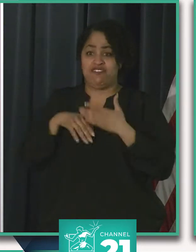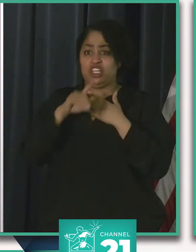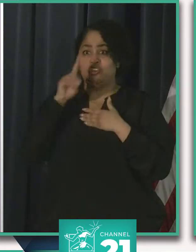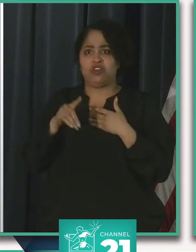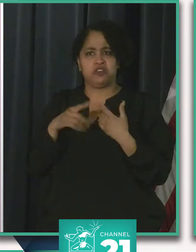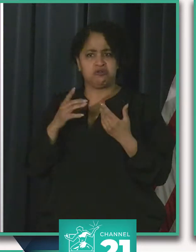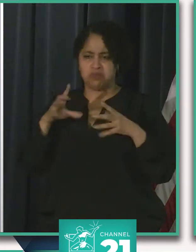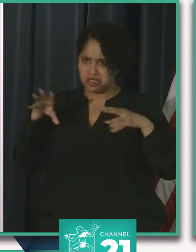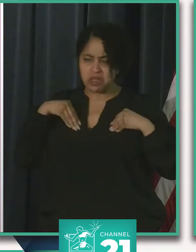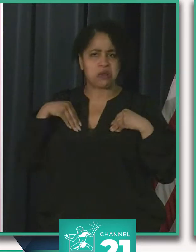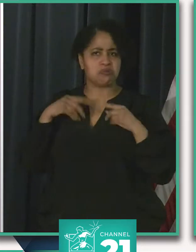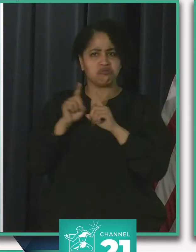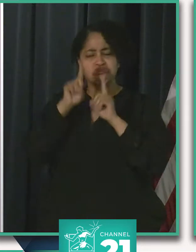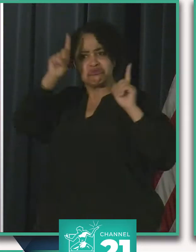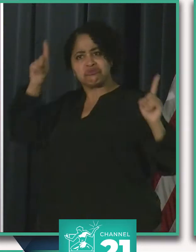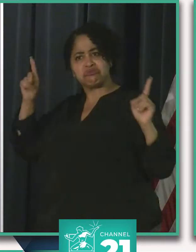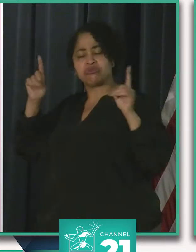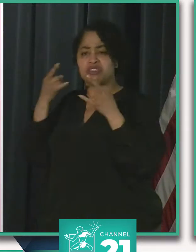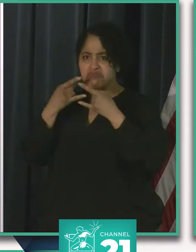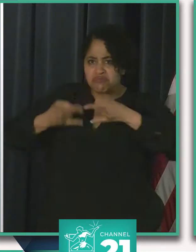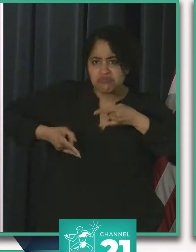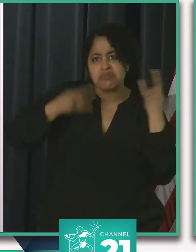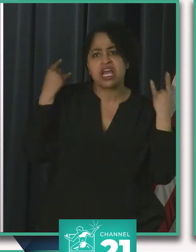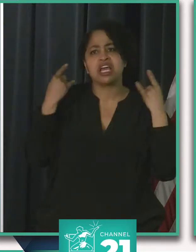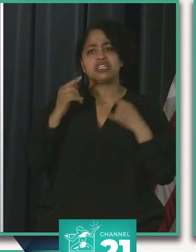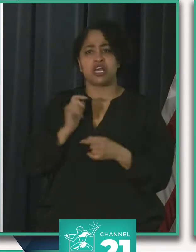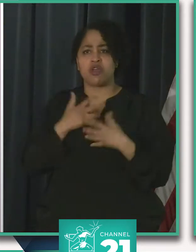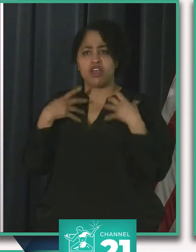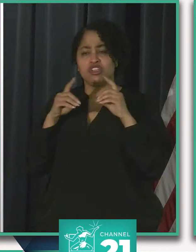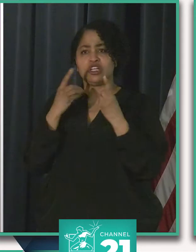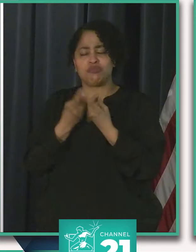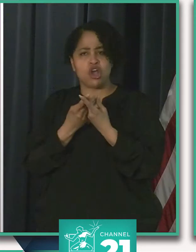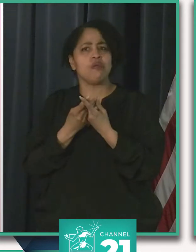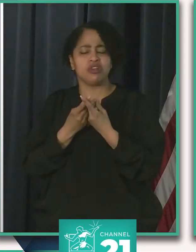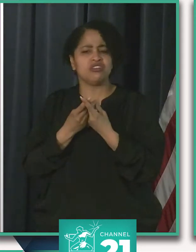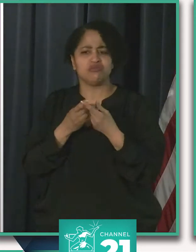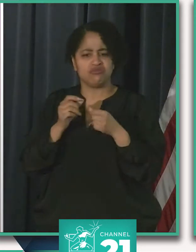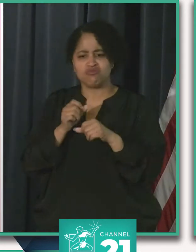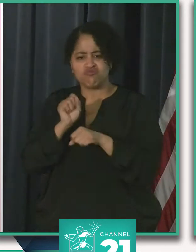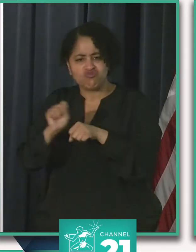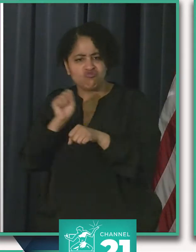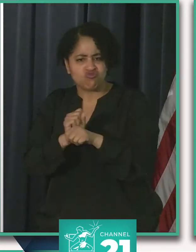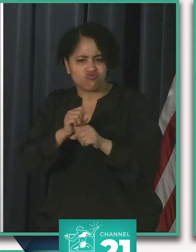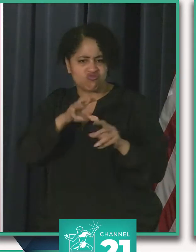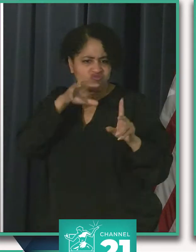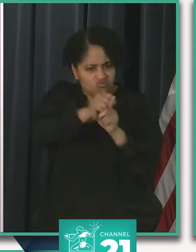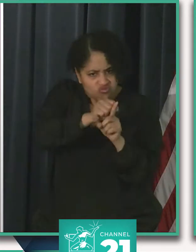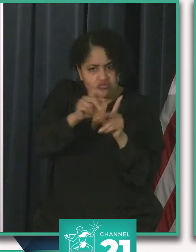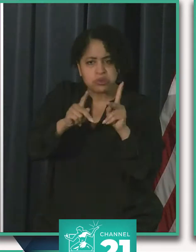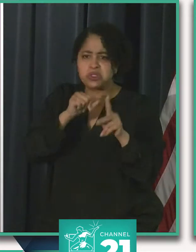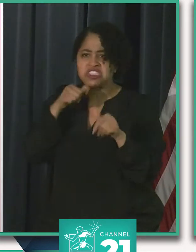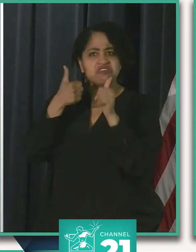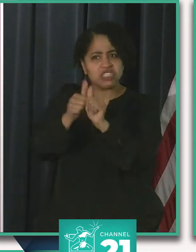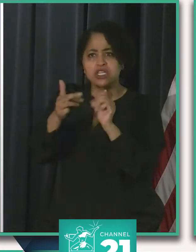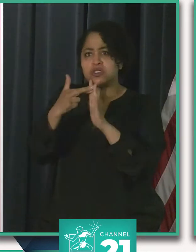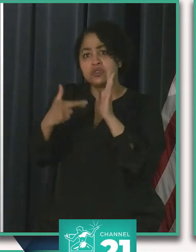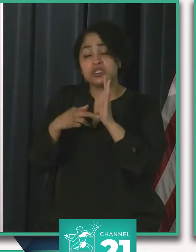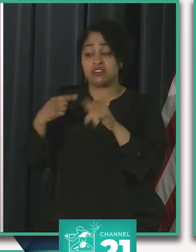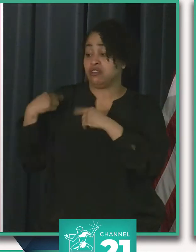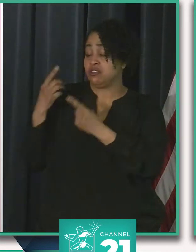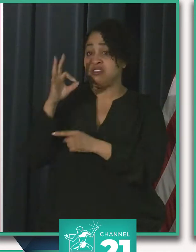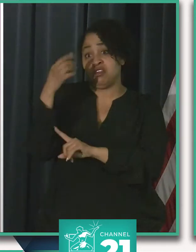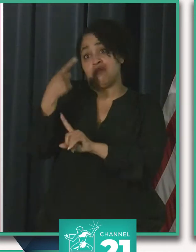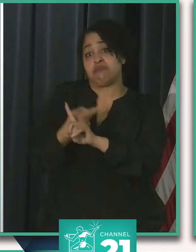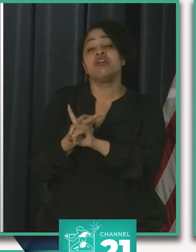did a terrific job enforcing at restaurants or bars that weren't following. And for the last 9 months,